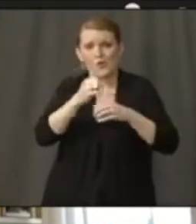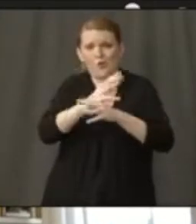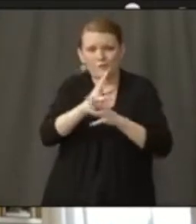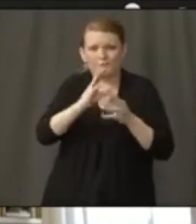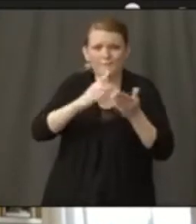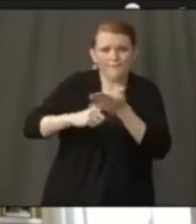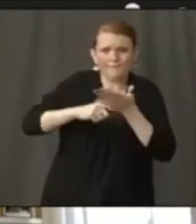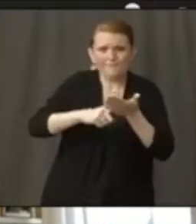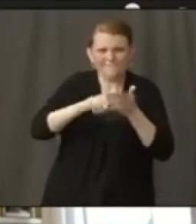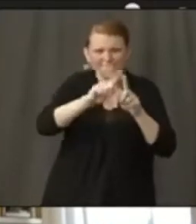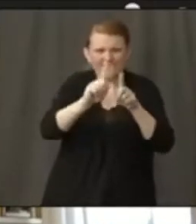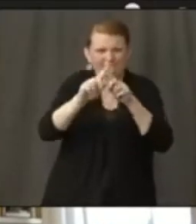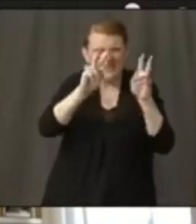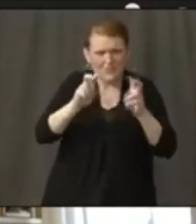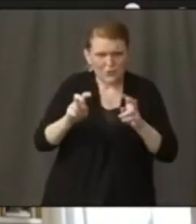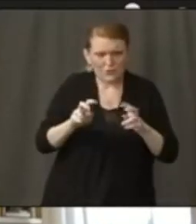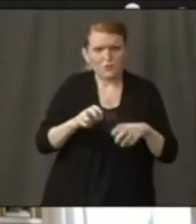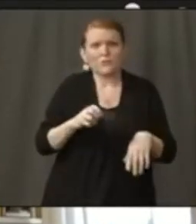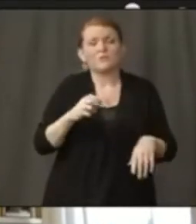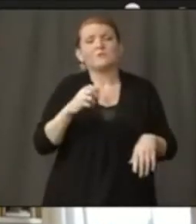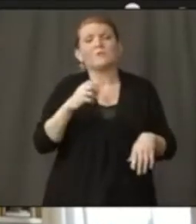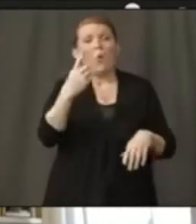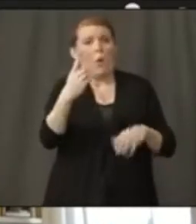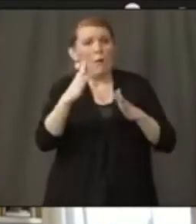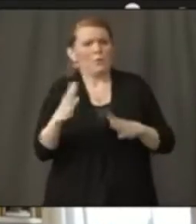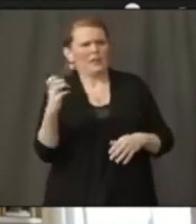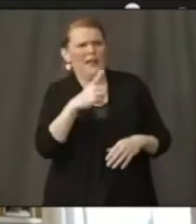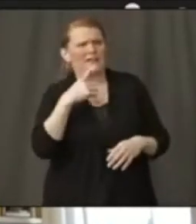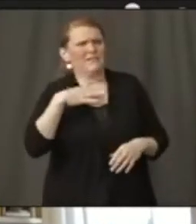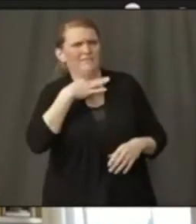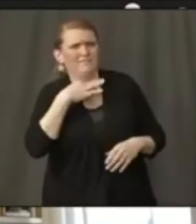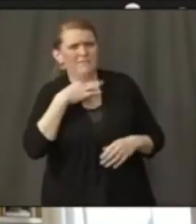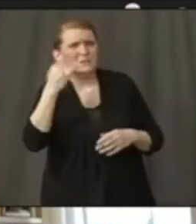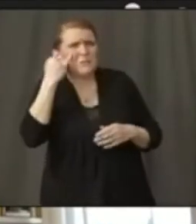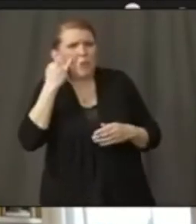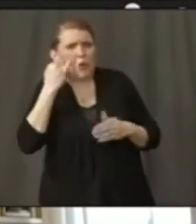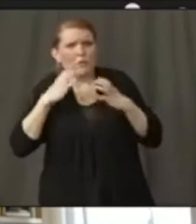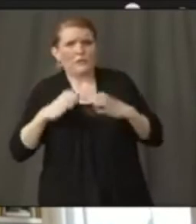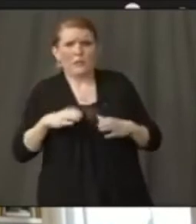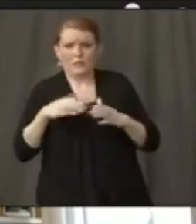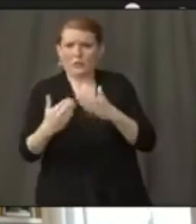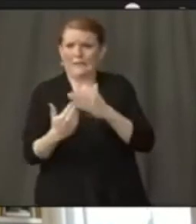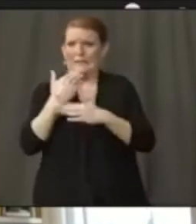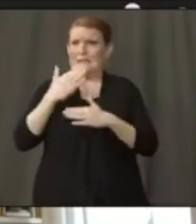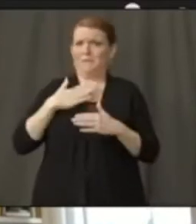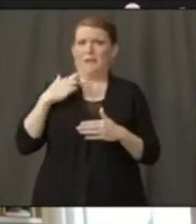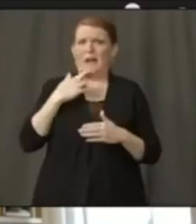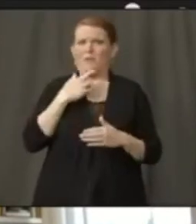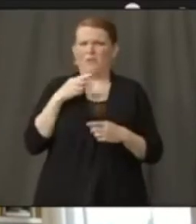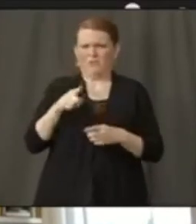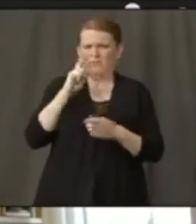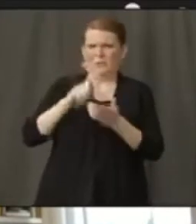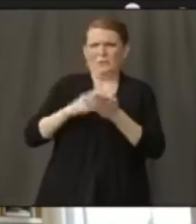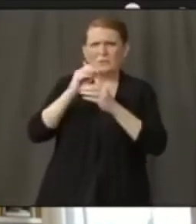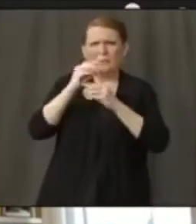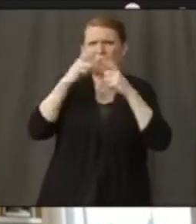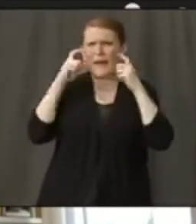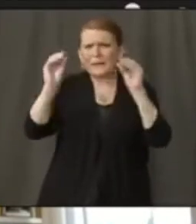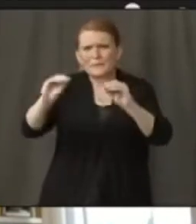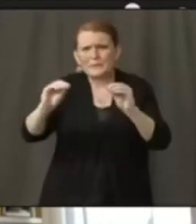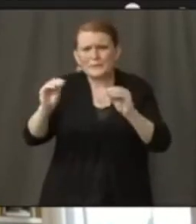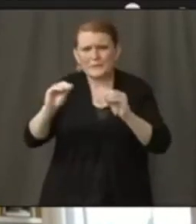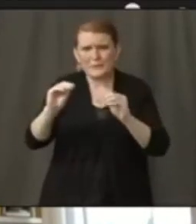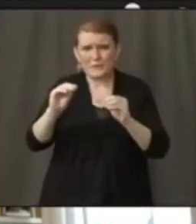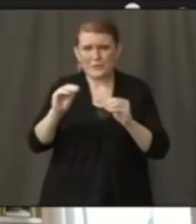good questions. And I know you, Governor, have received some thoughts on enforcement as well. Customer